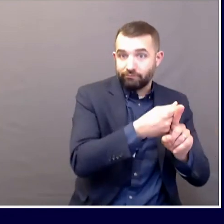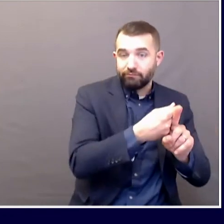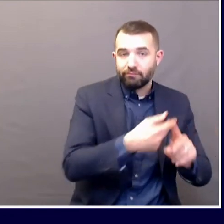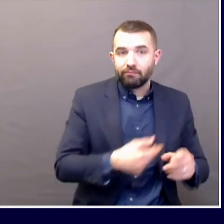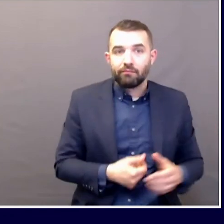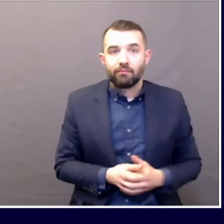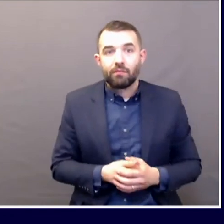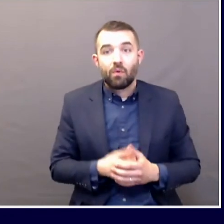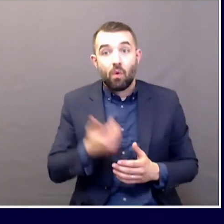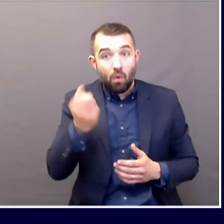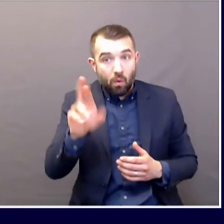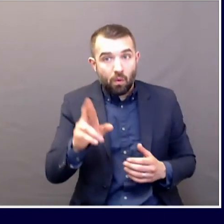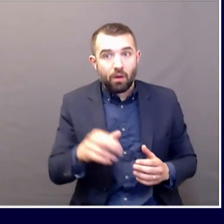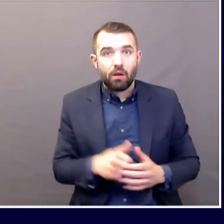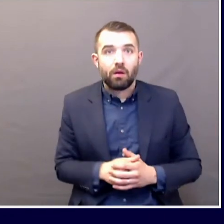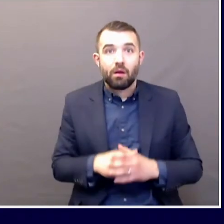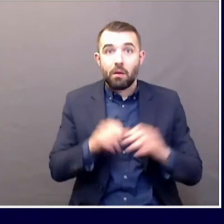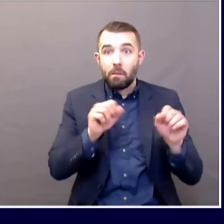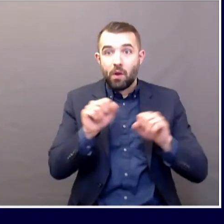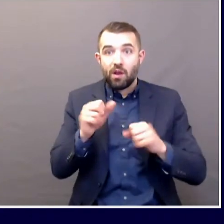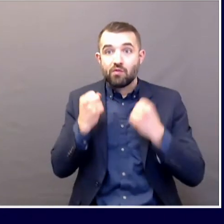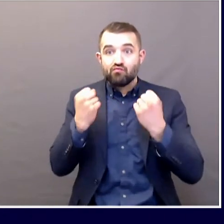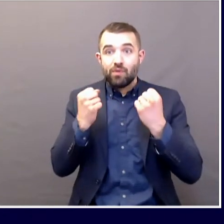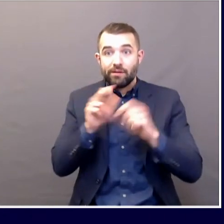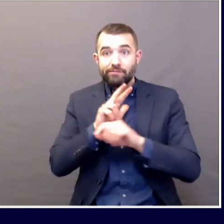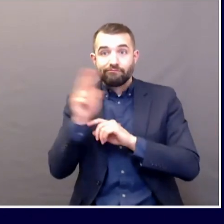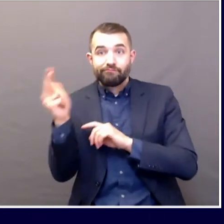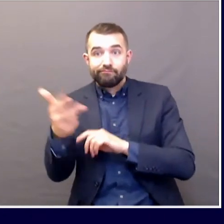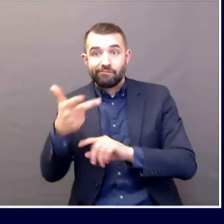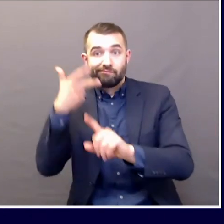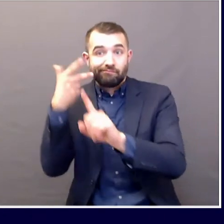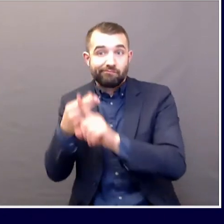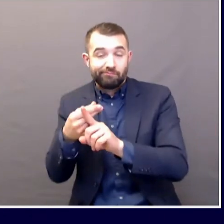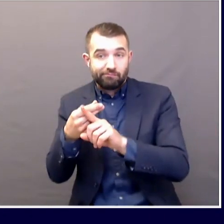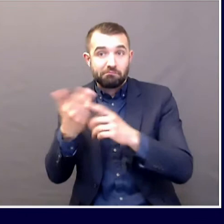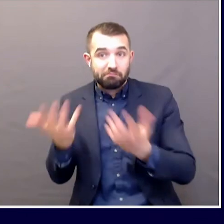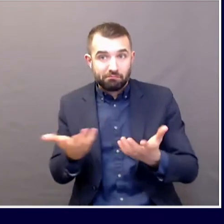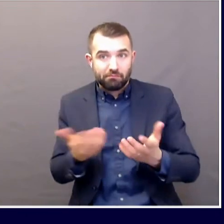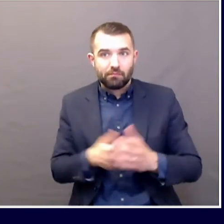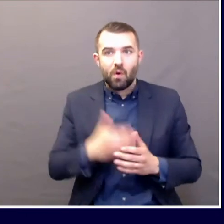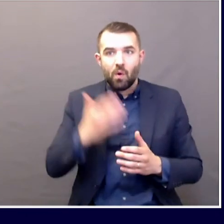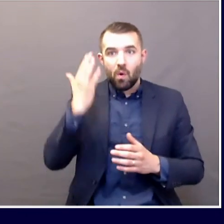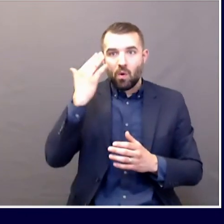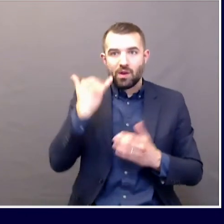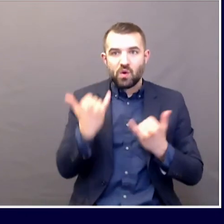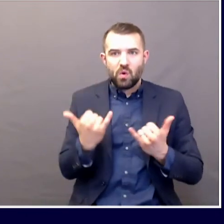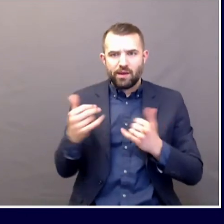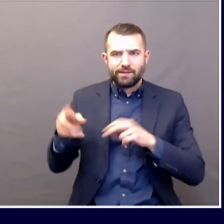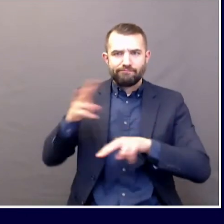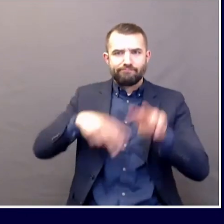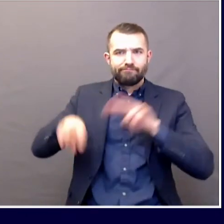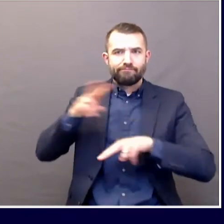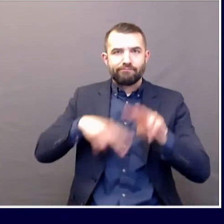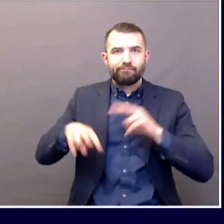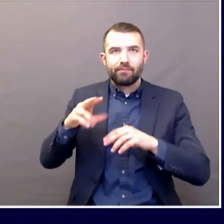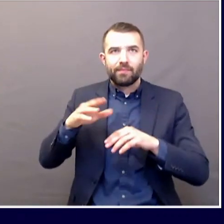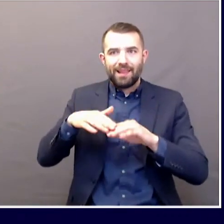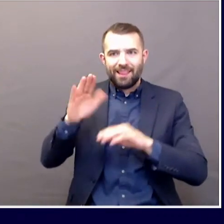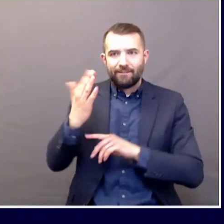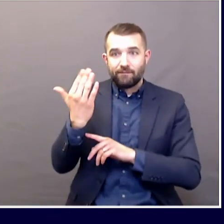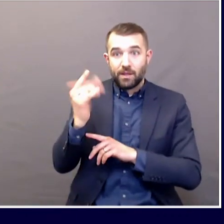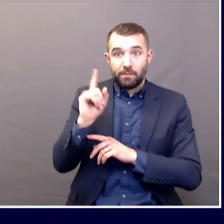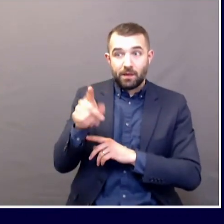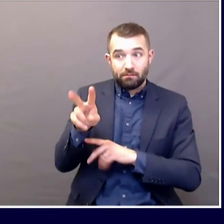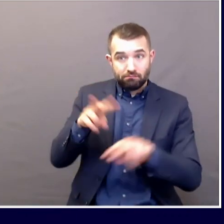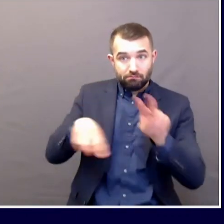need for an observation period. And then perhaps further down the road, it opens up the possibility of working with, for example, independent